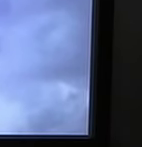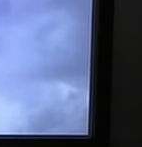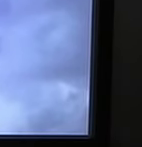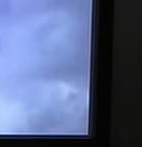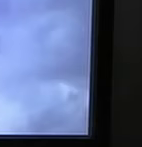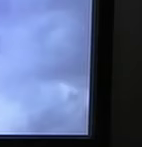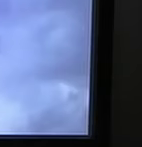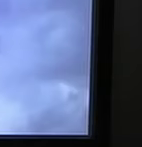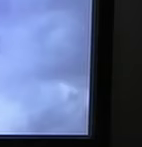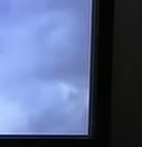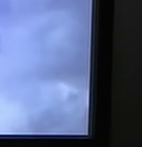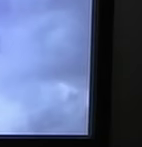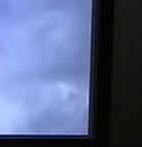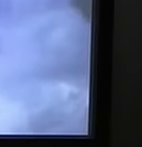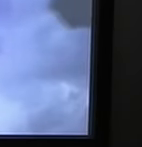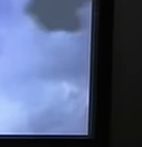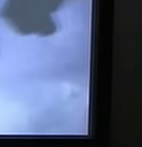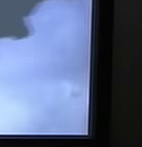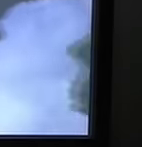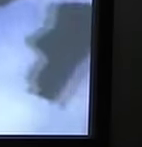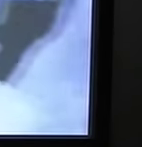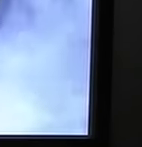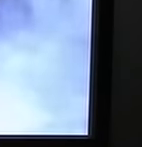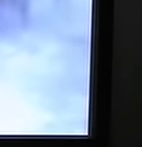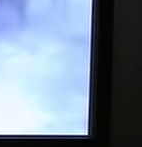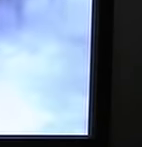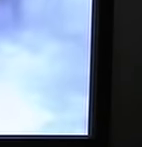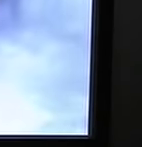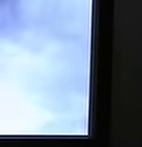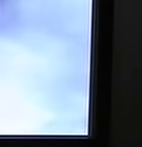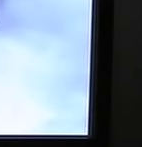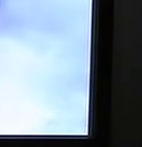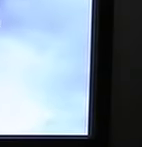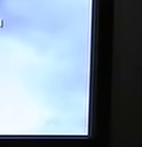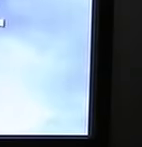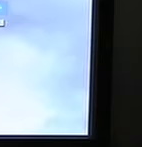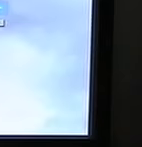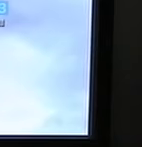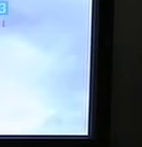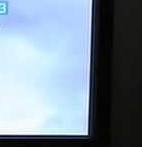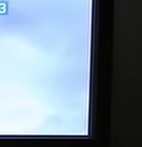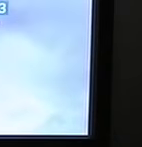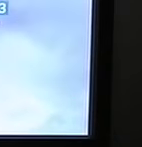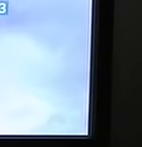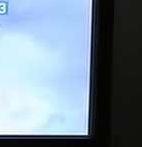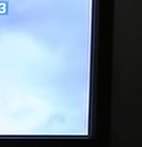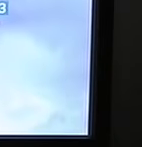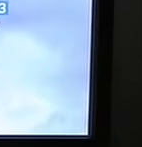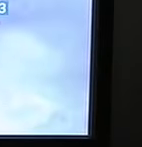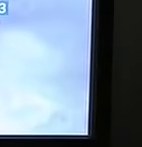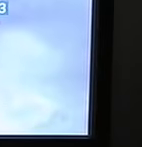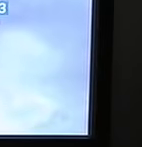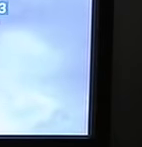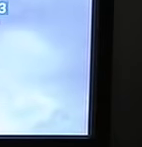most maximum temperatures peaking in the mid-20s, and Pretoria at 27. The rainfall continues over the interior through to Friday, with thundershowers